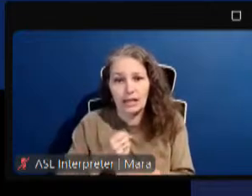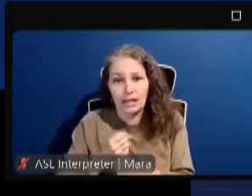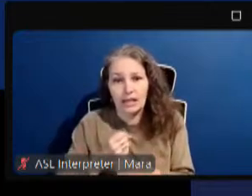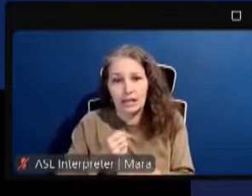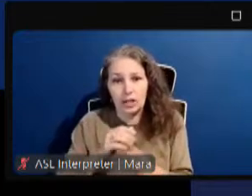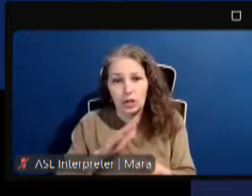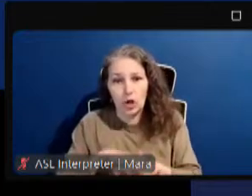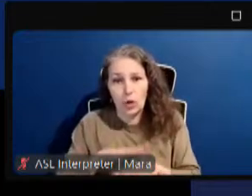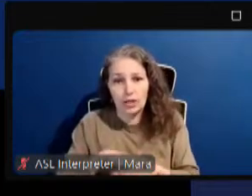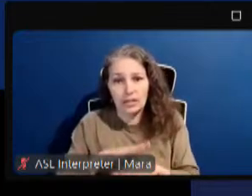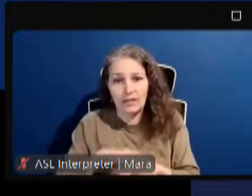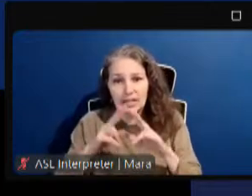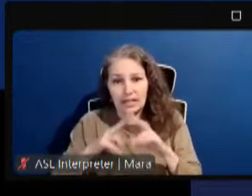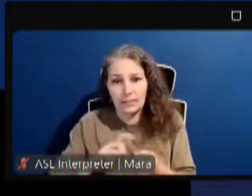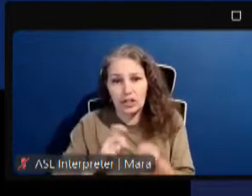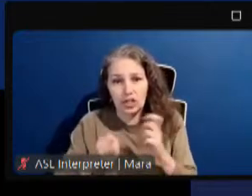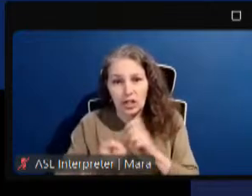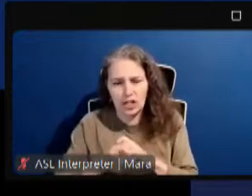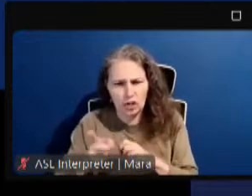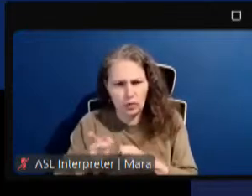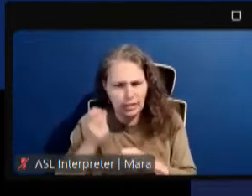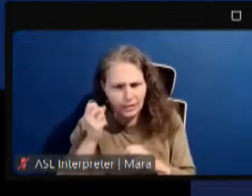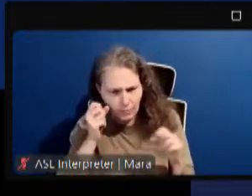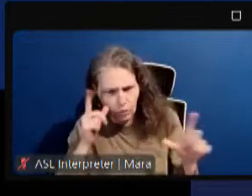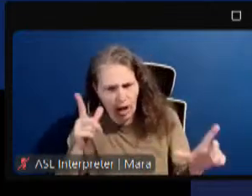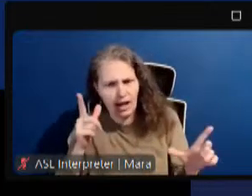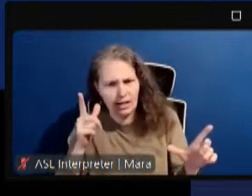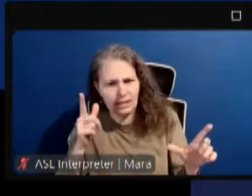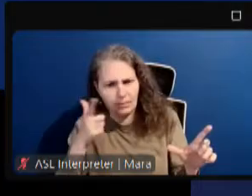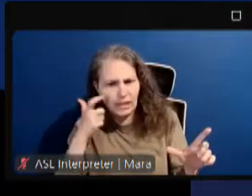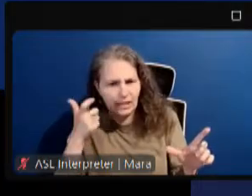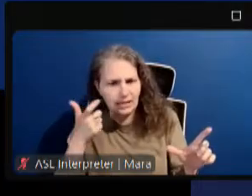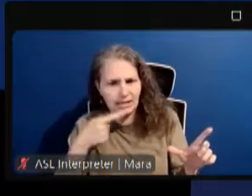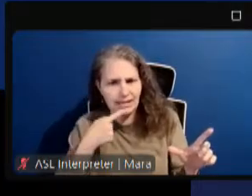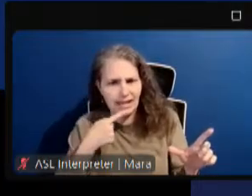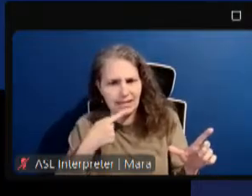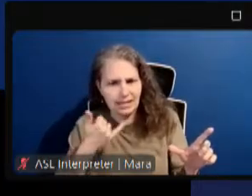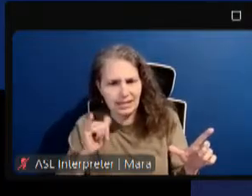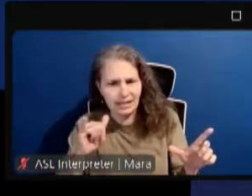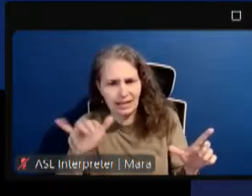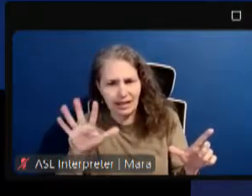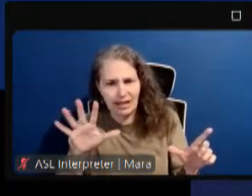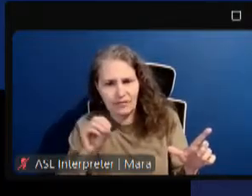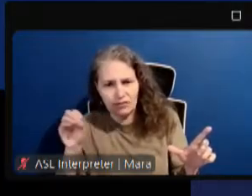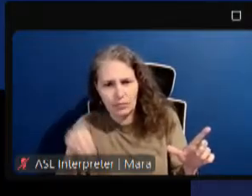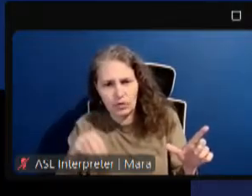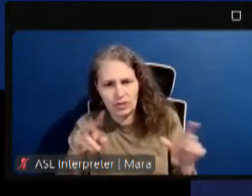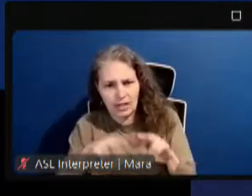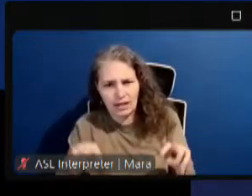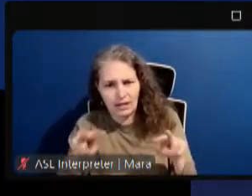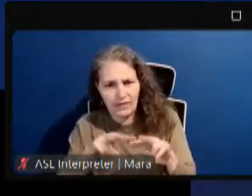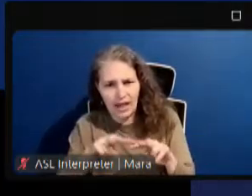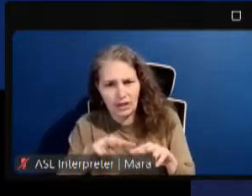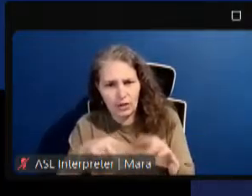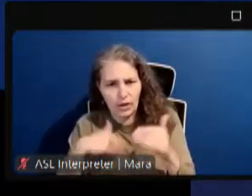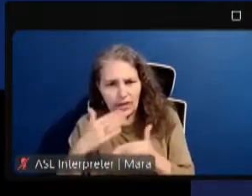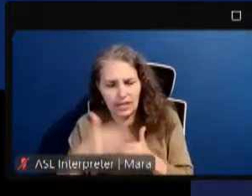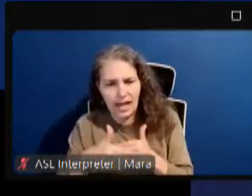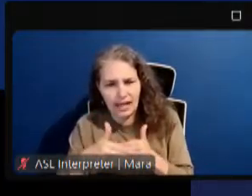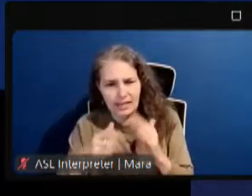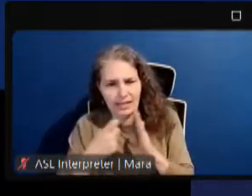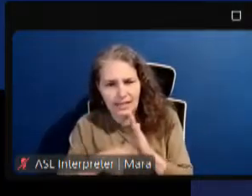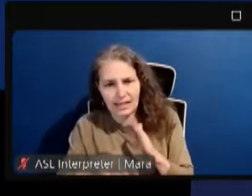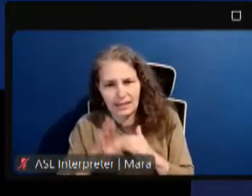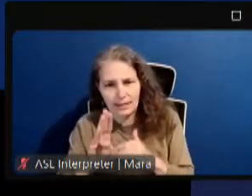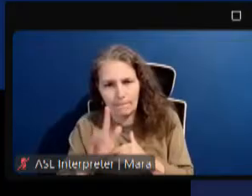change, indicating that there's still 50% of value on your upcoming tax bill.